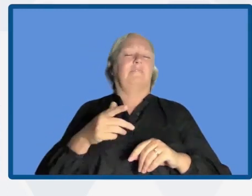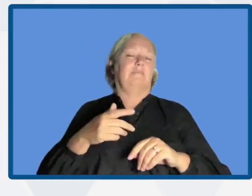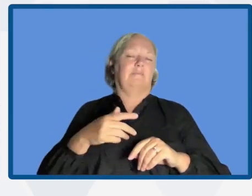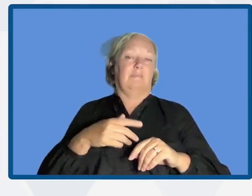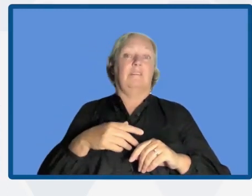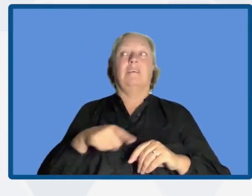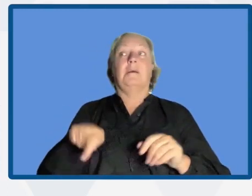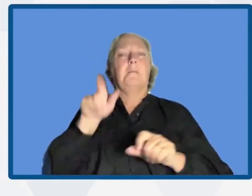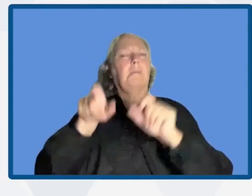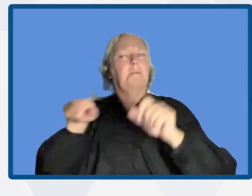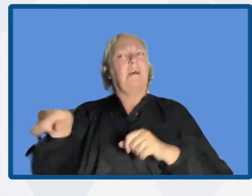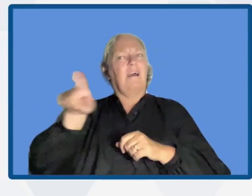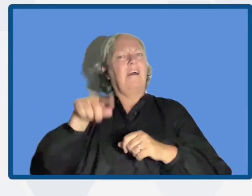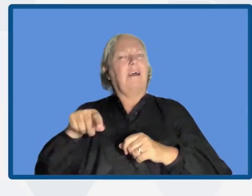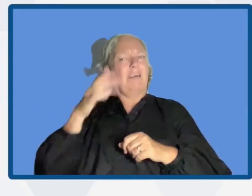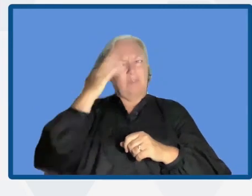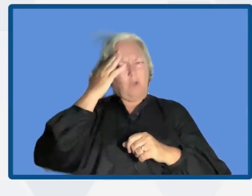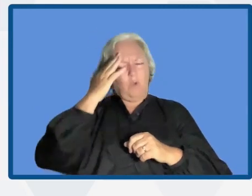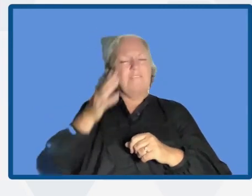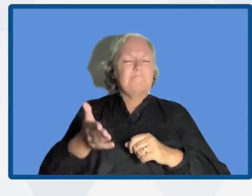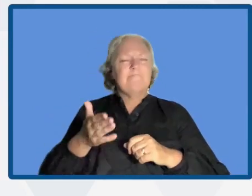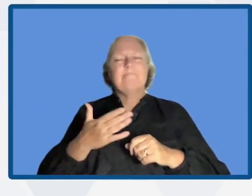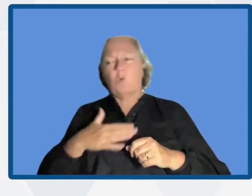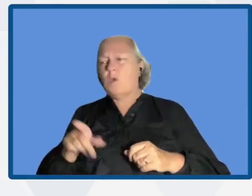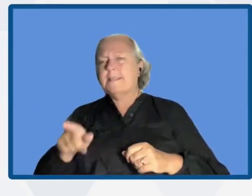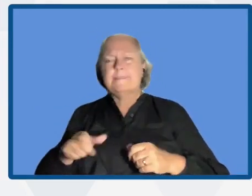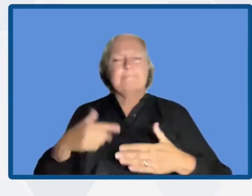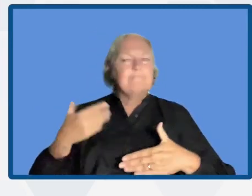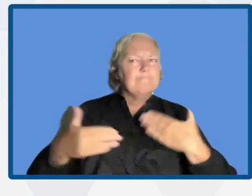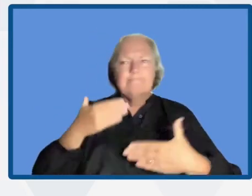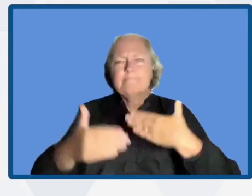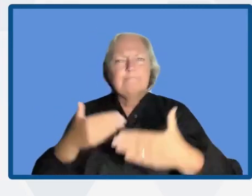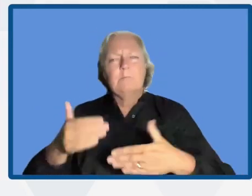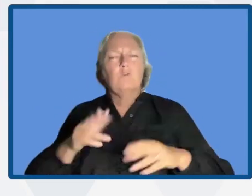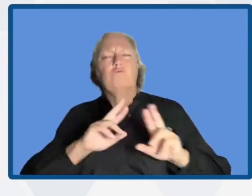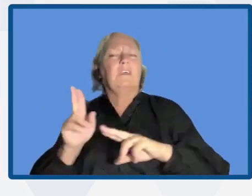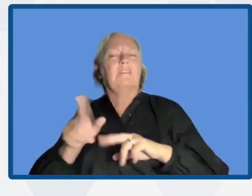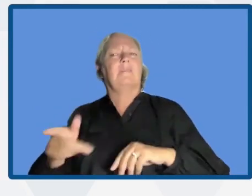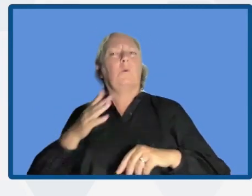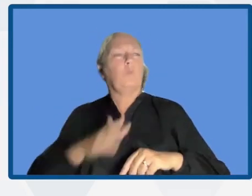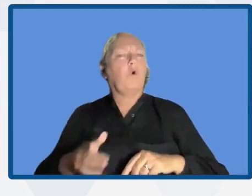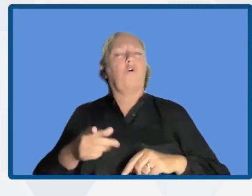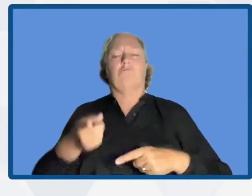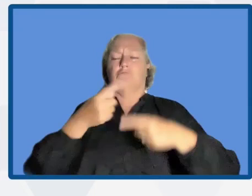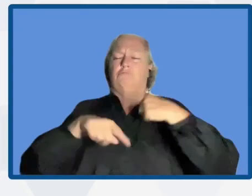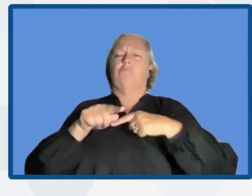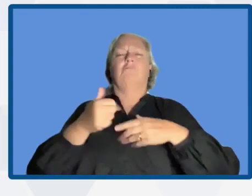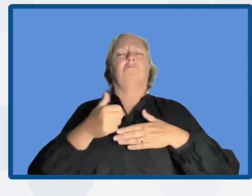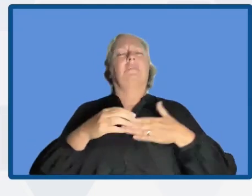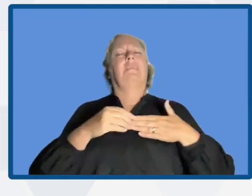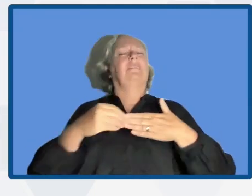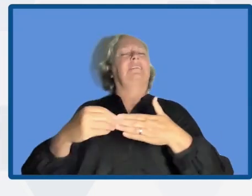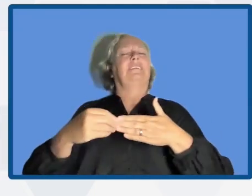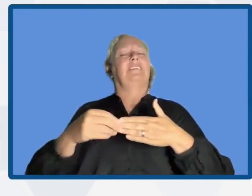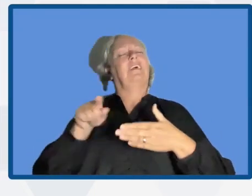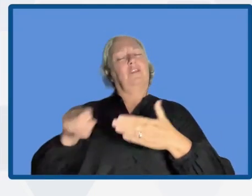to get organized and they want to become leaders. So it is up to the community itself. It's not about